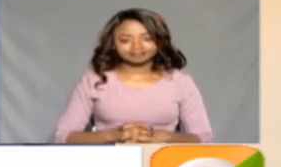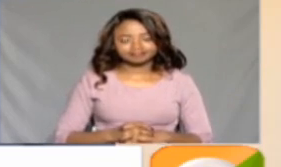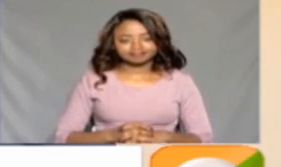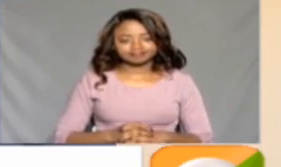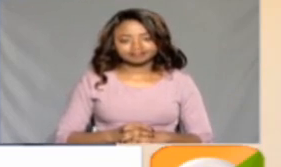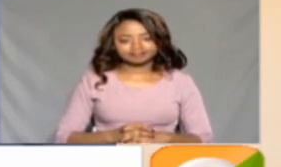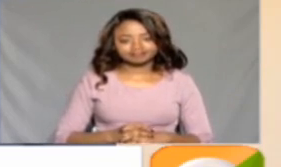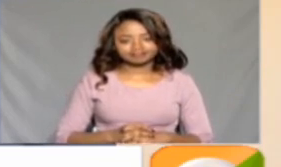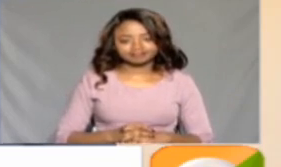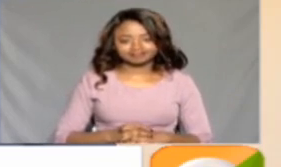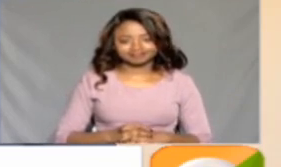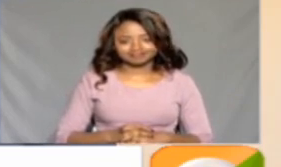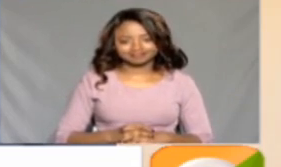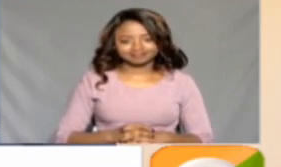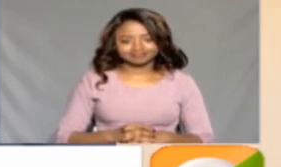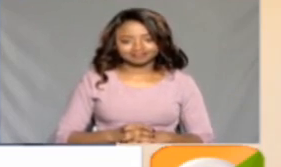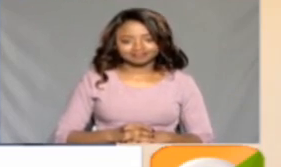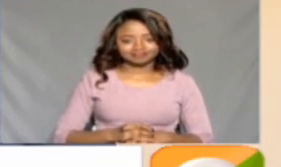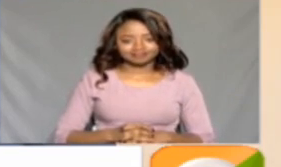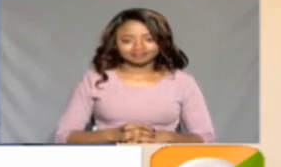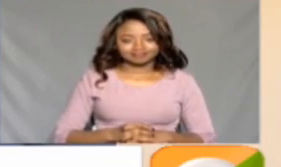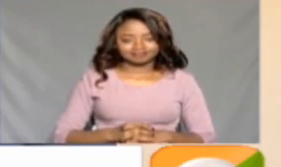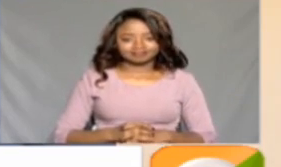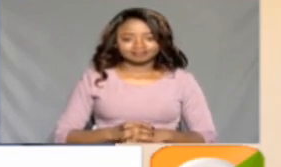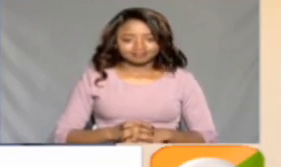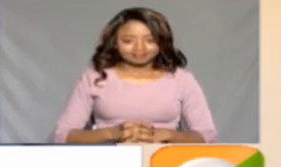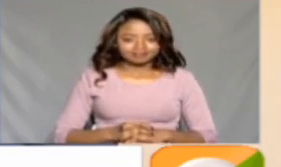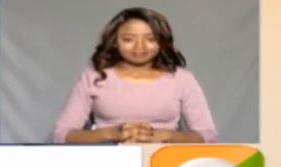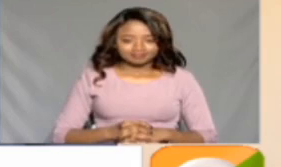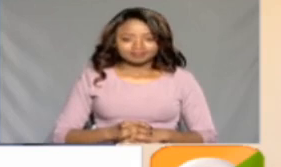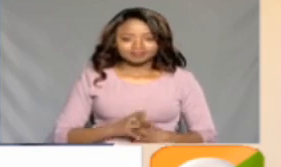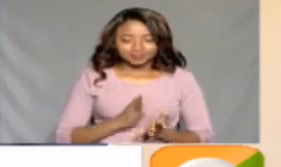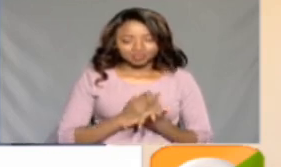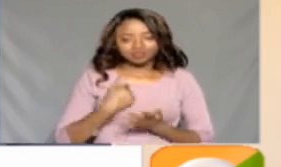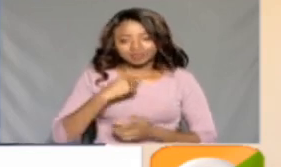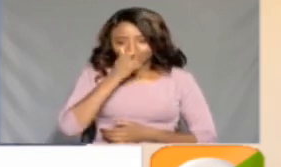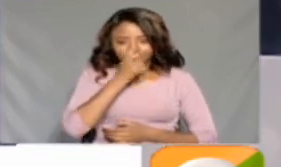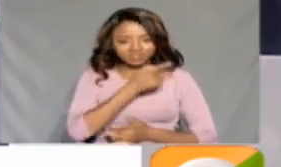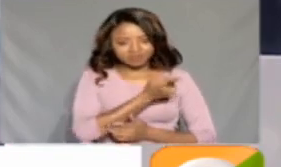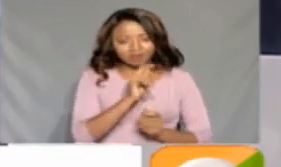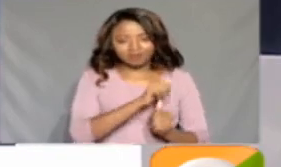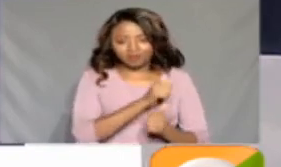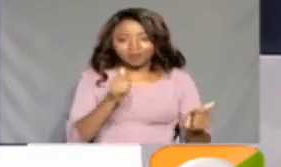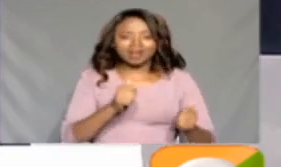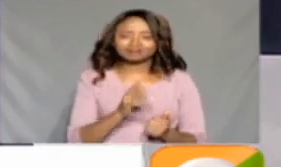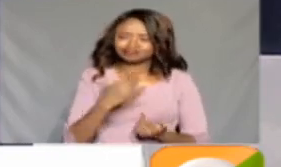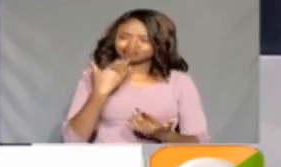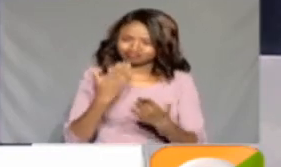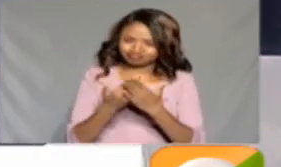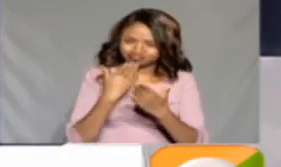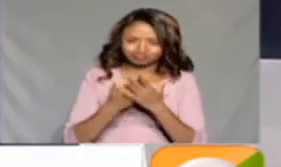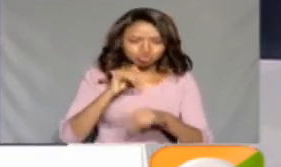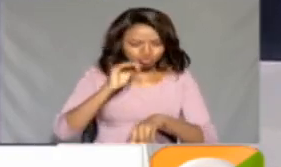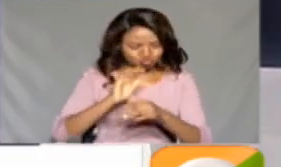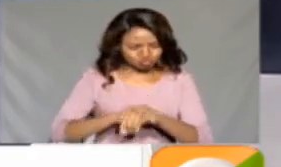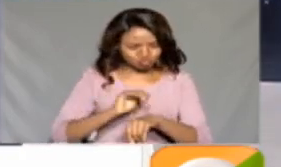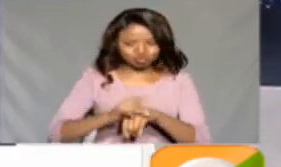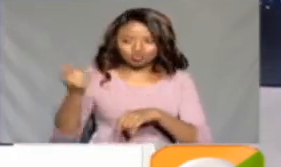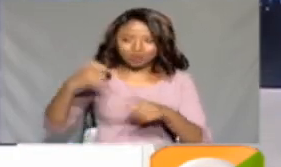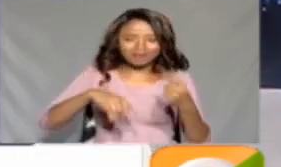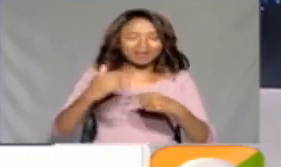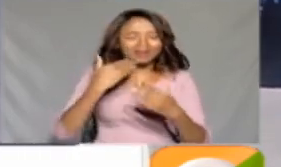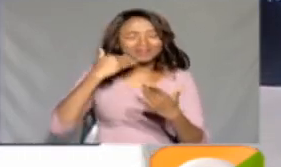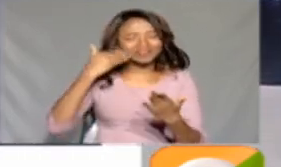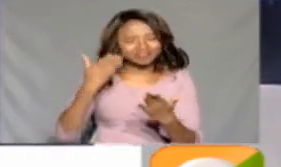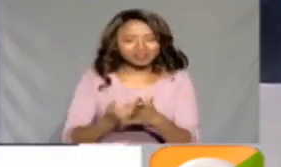the cognitive dissonance I was talking about. I wish them well. Honorable Tuju, always a pleasure hosting you here. Thank you so